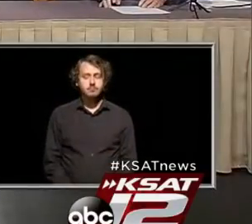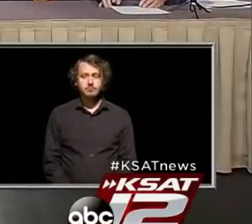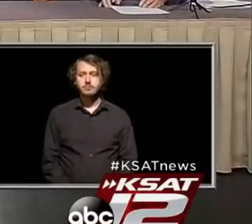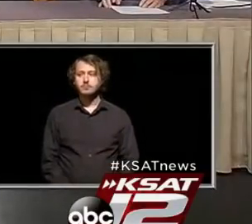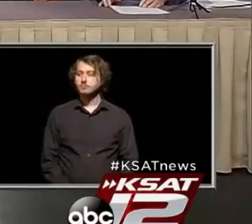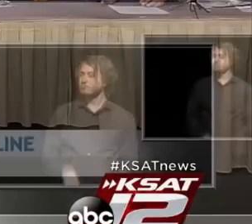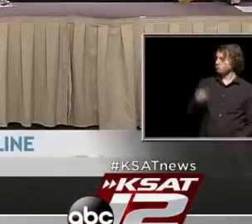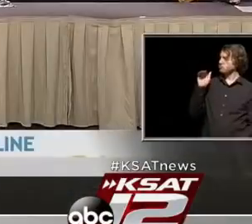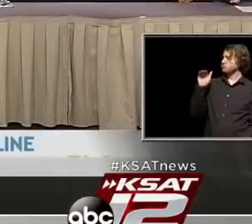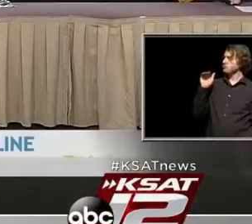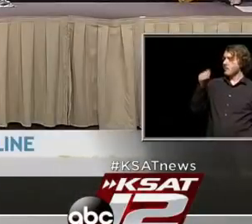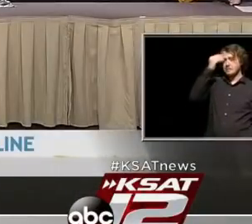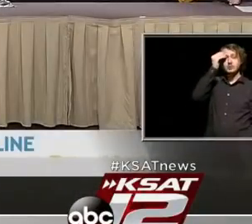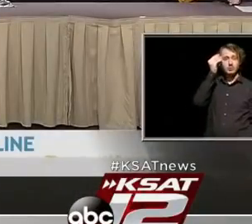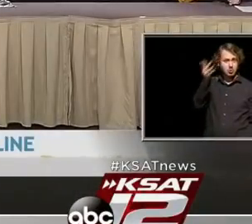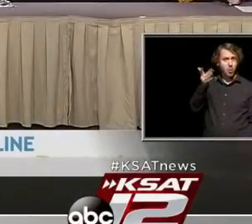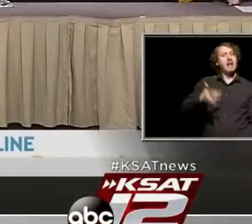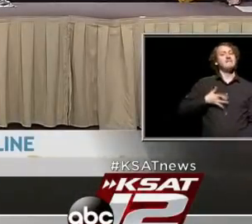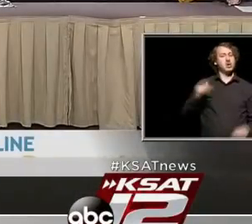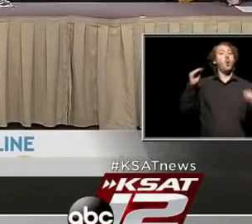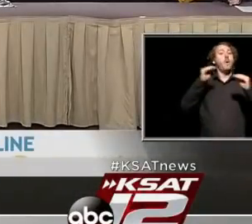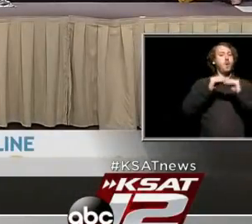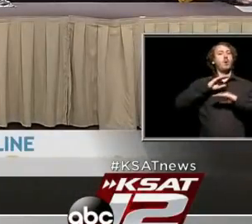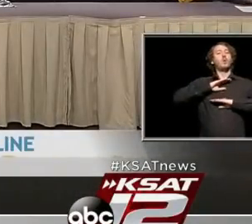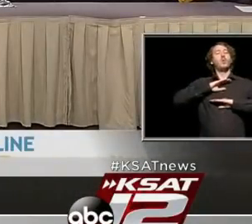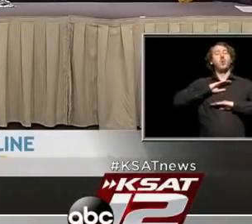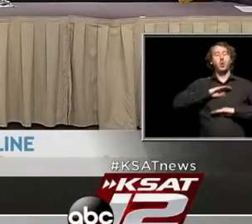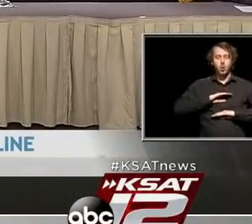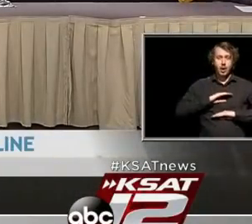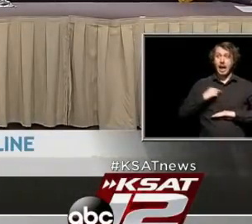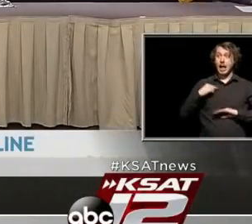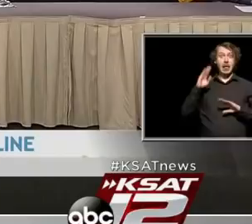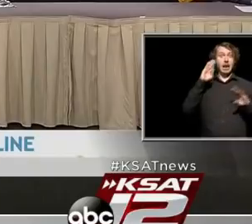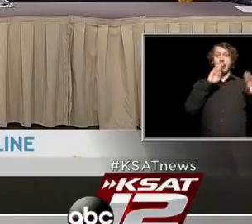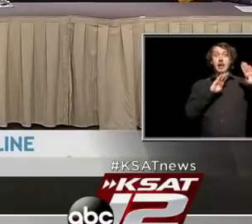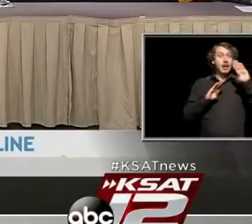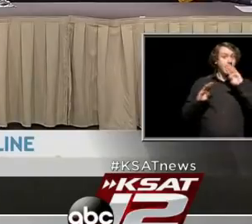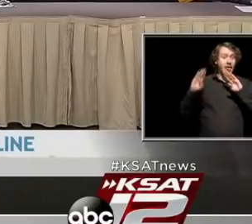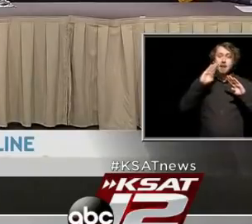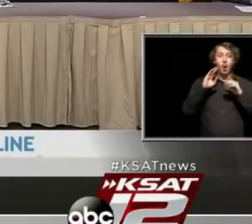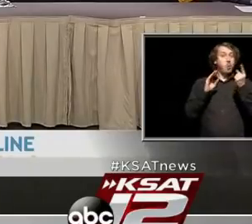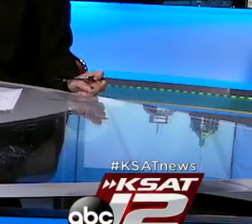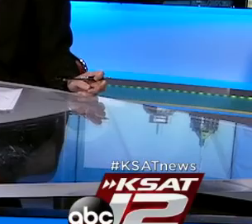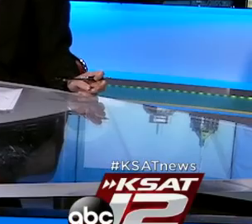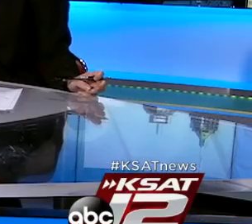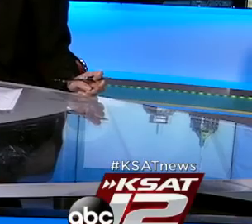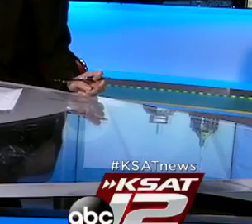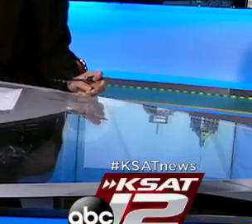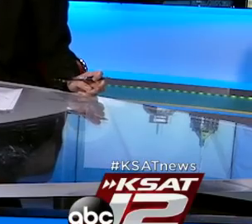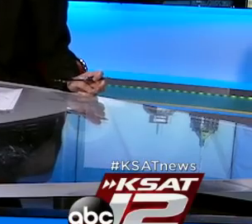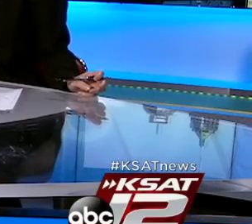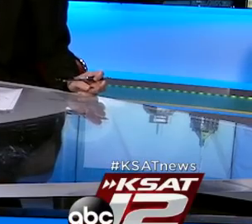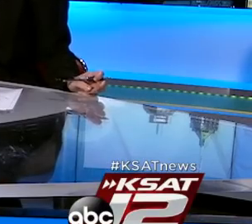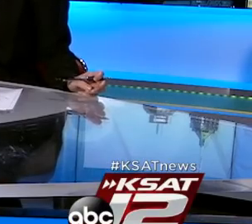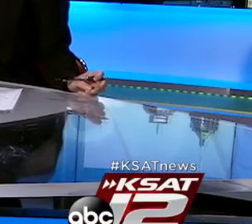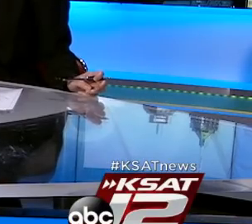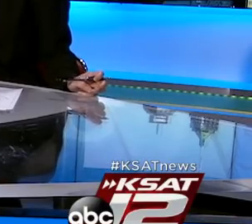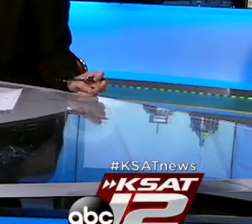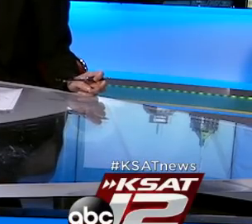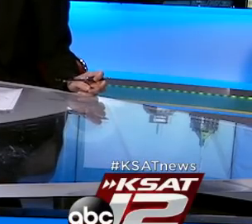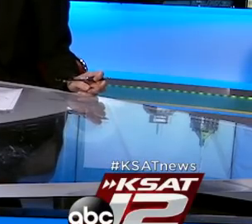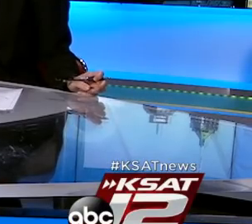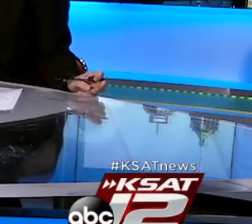Colleen, let me just tell you. All right. That's the latest briefing from the county judge, Nelson Wolf,